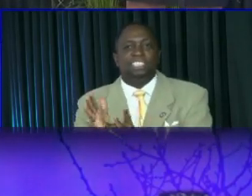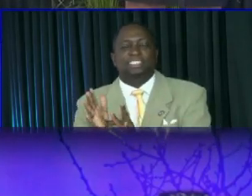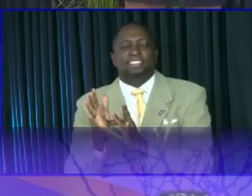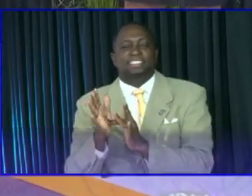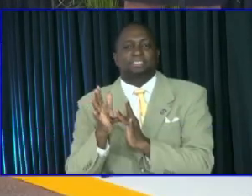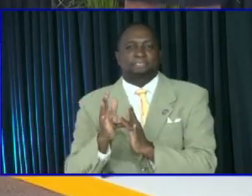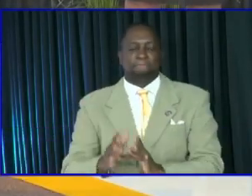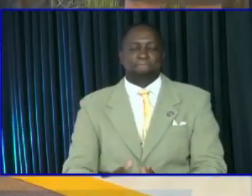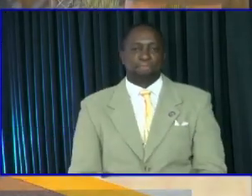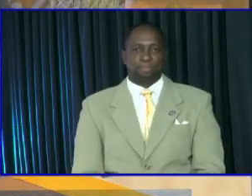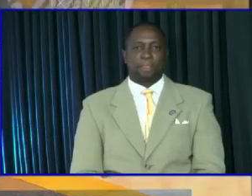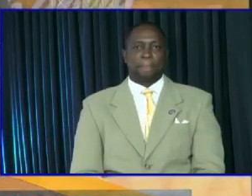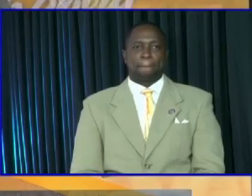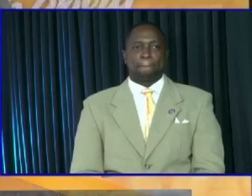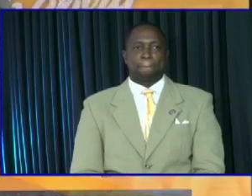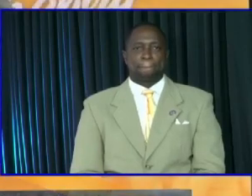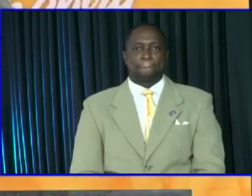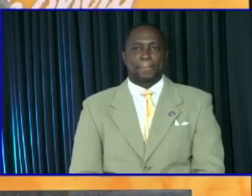I follow Jesus.